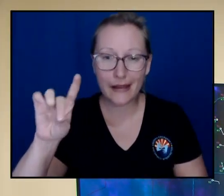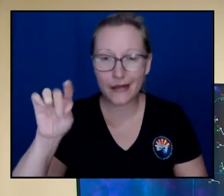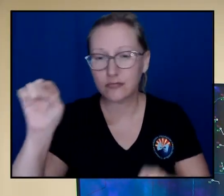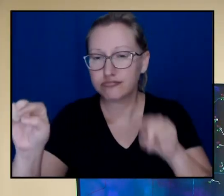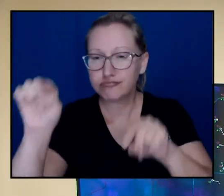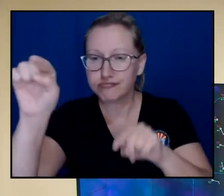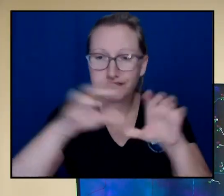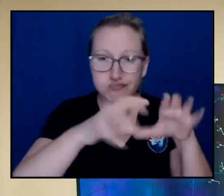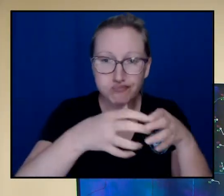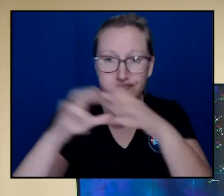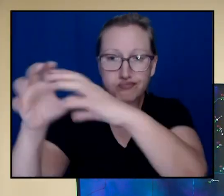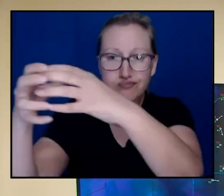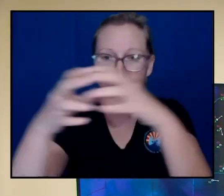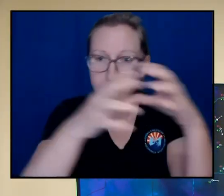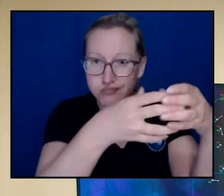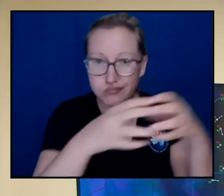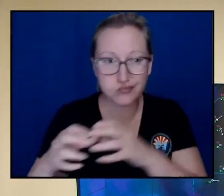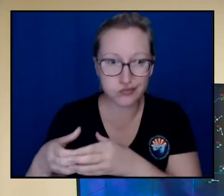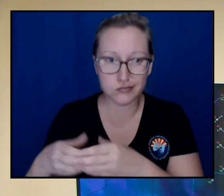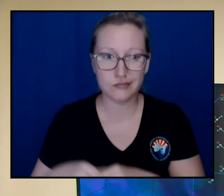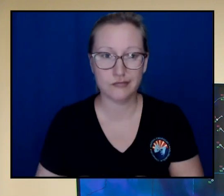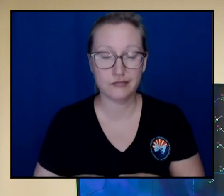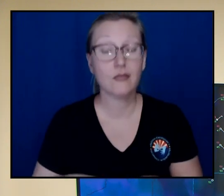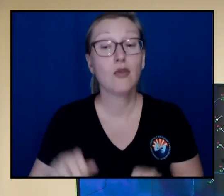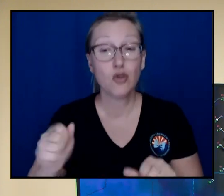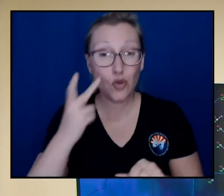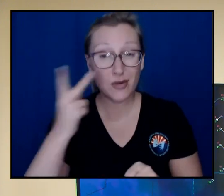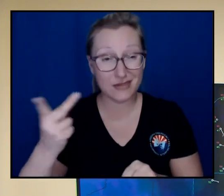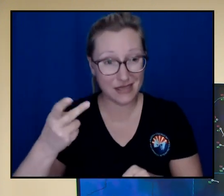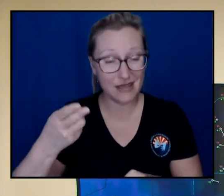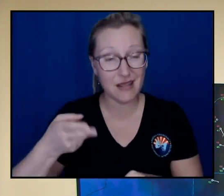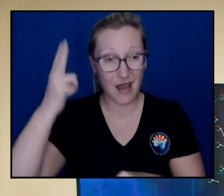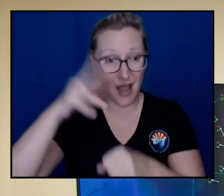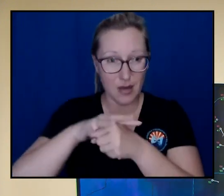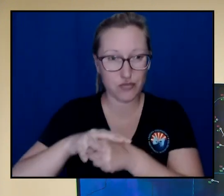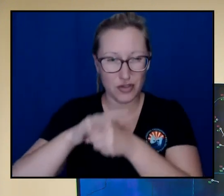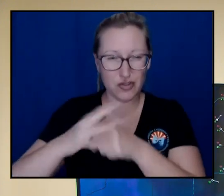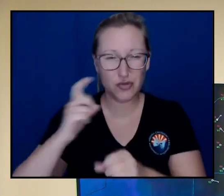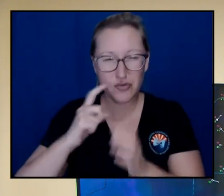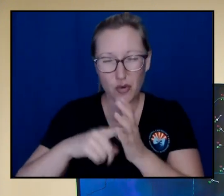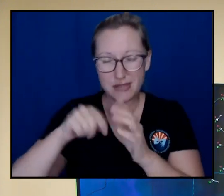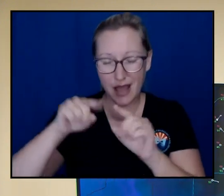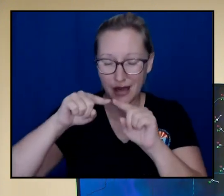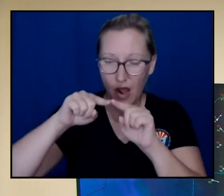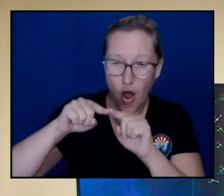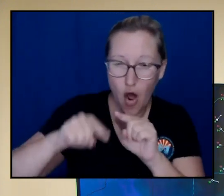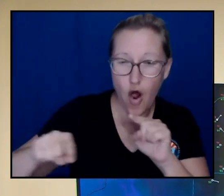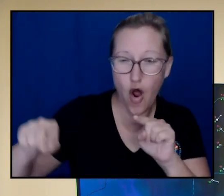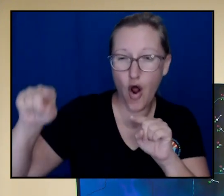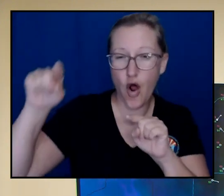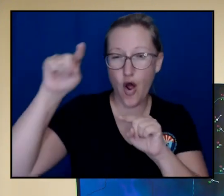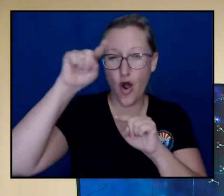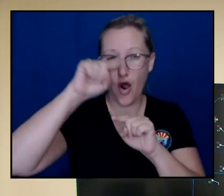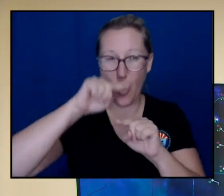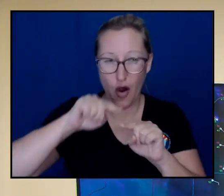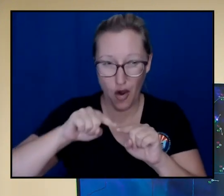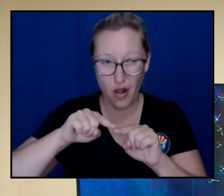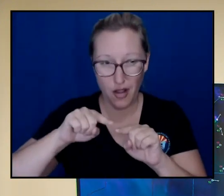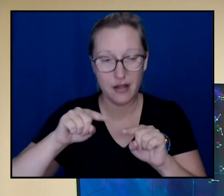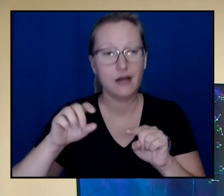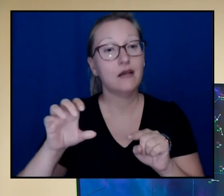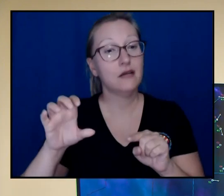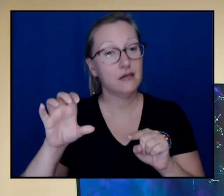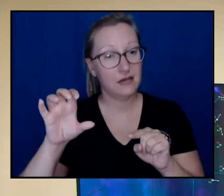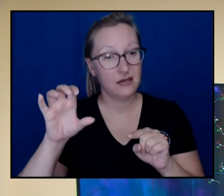you can see its center here. That's like where the swirl is kind of hanging out. That's really evidence of the subsidence or